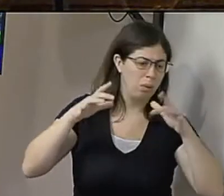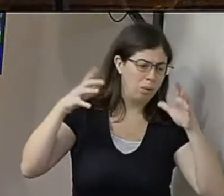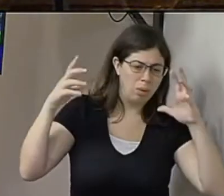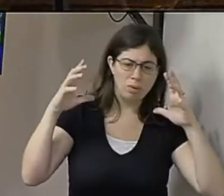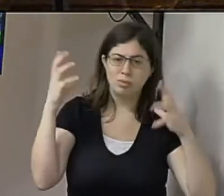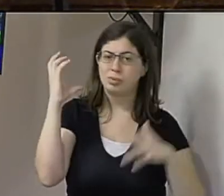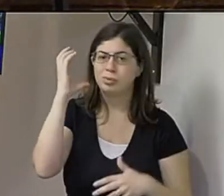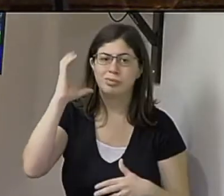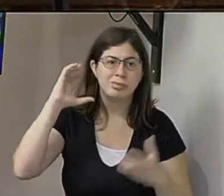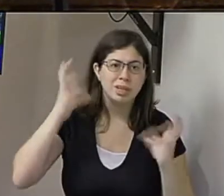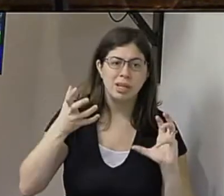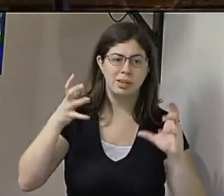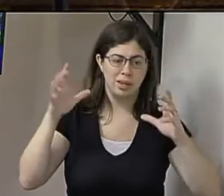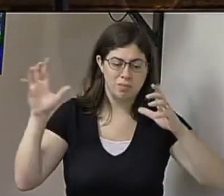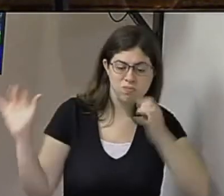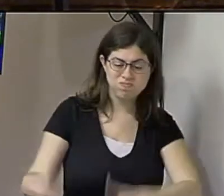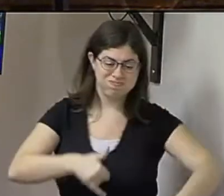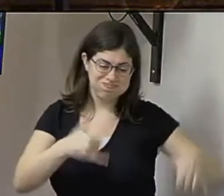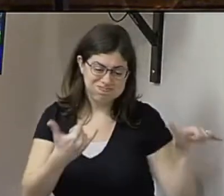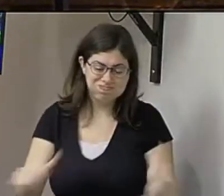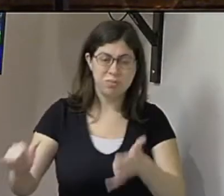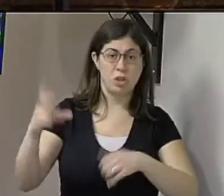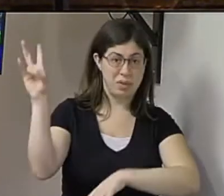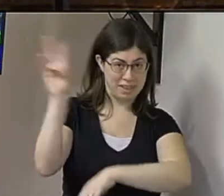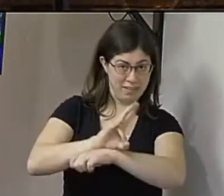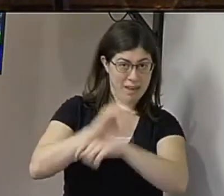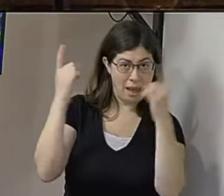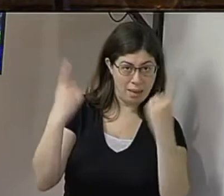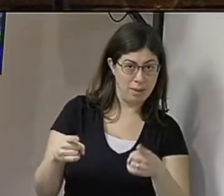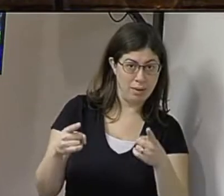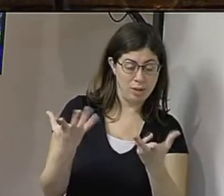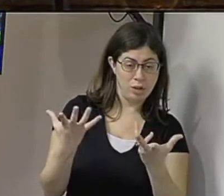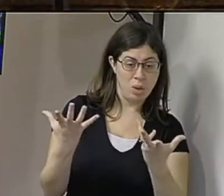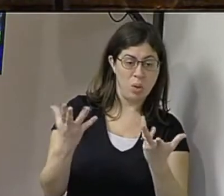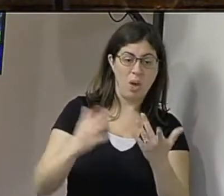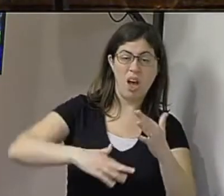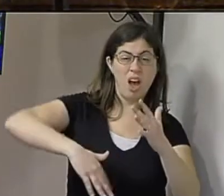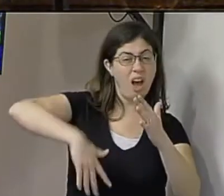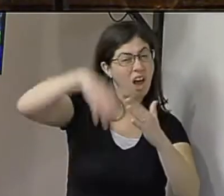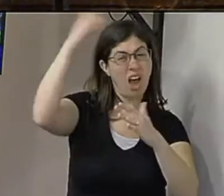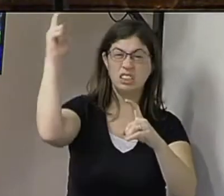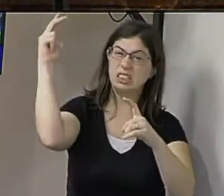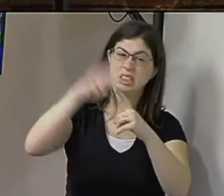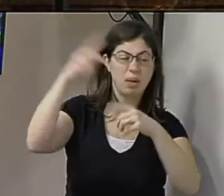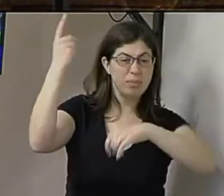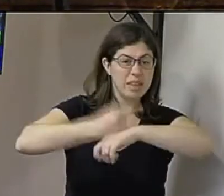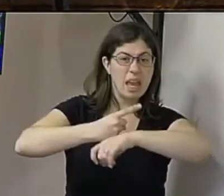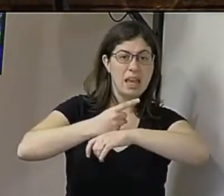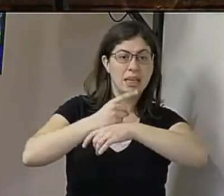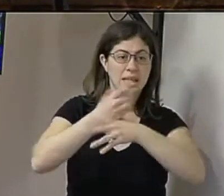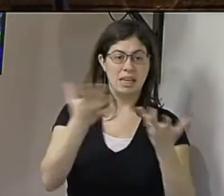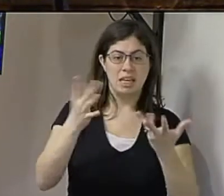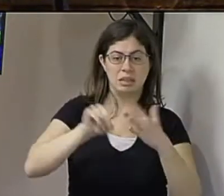happening. And on this, verse 10, it says, on the seventh day, so at the total height of the party, things start to get a little